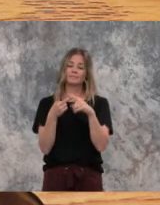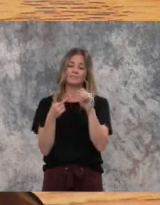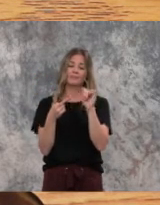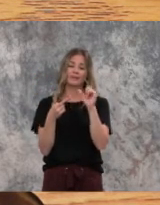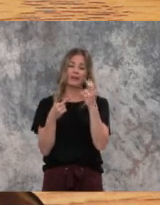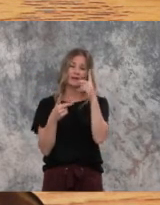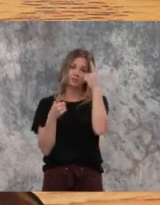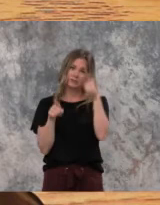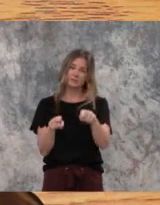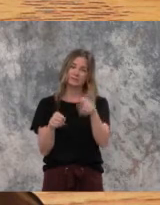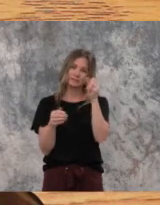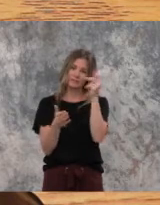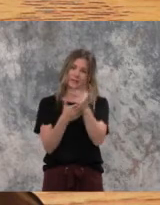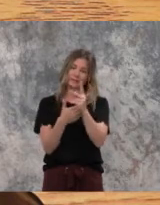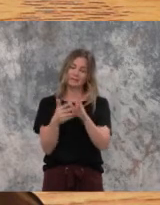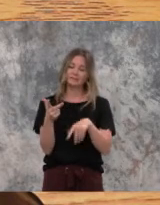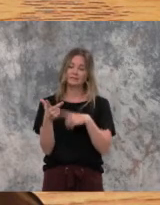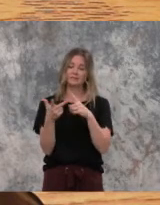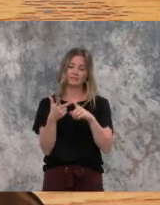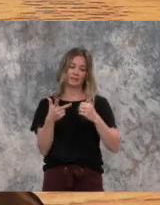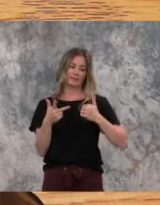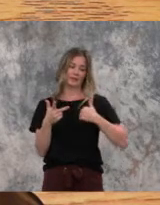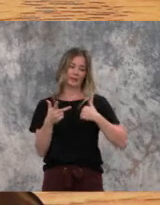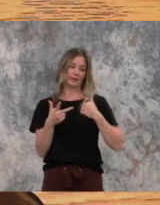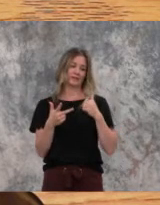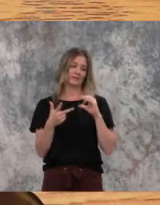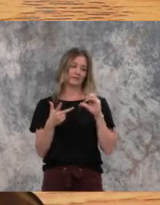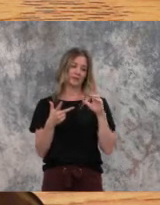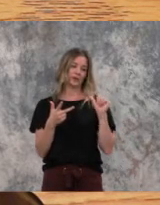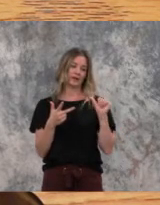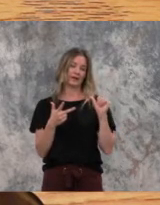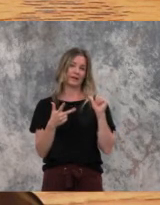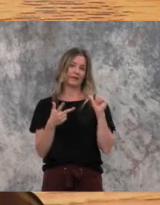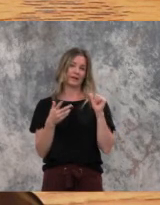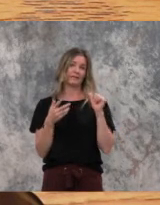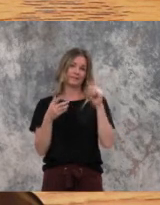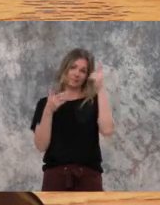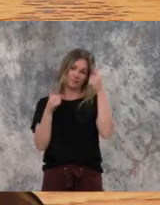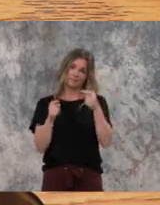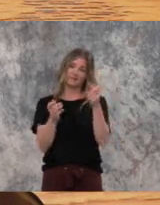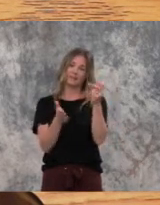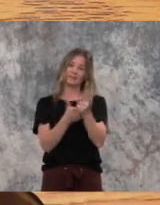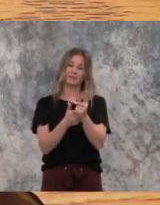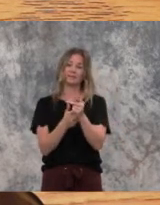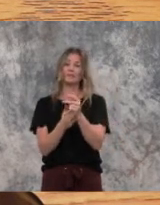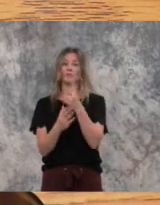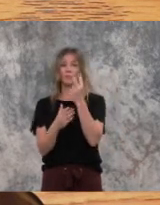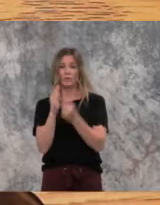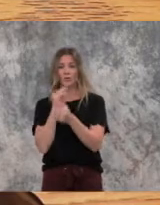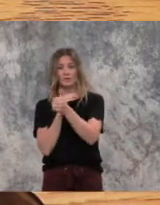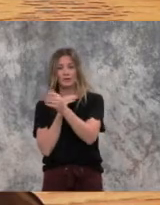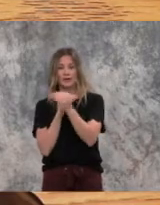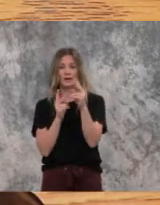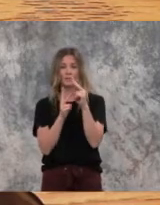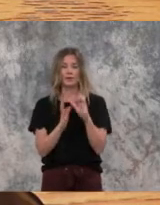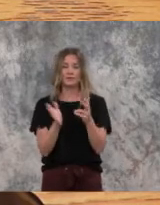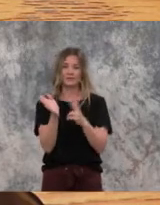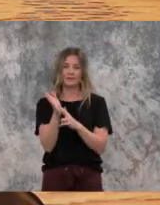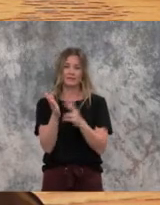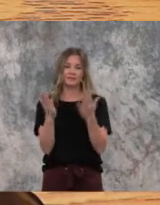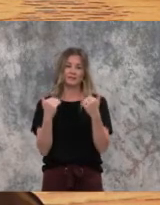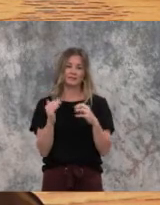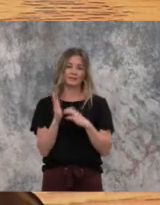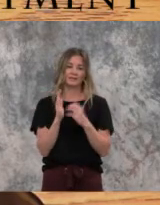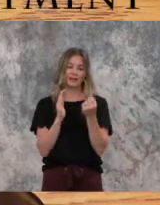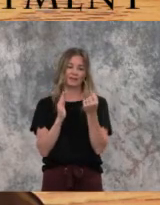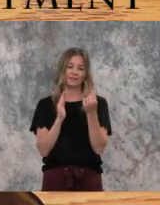consent. The Canada Revenue Agency consent, where your partner and yourself will need to sign. Section 11 continues